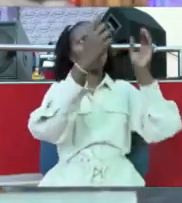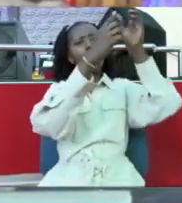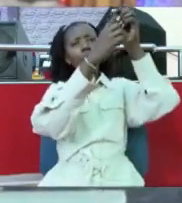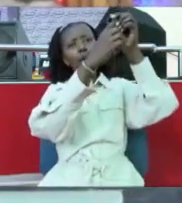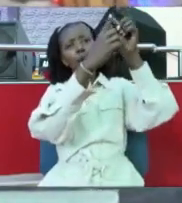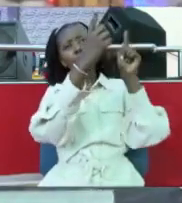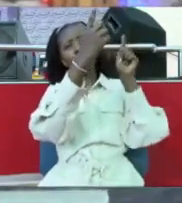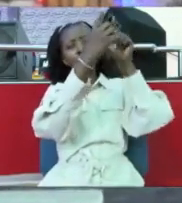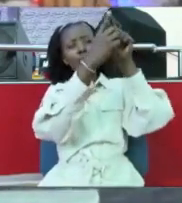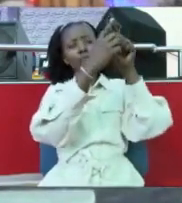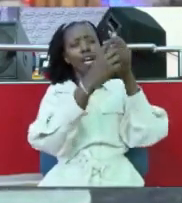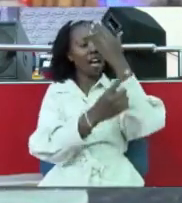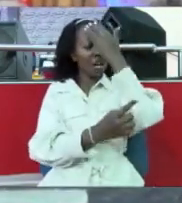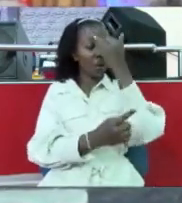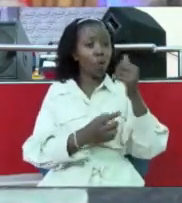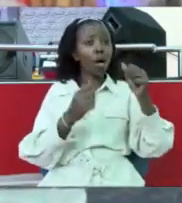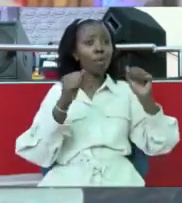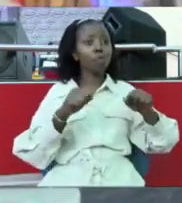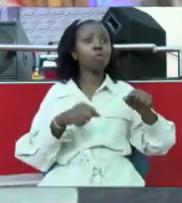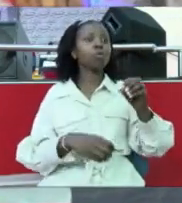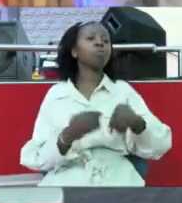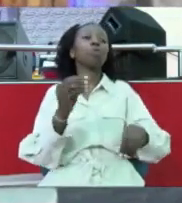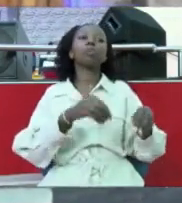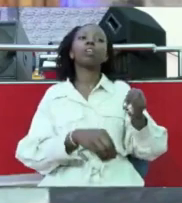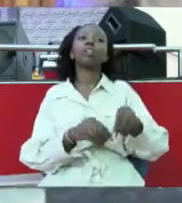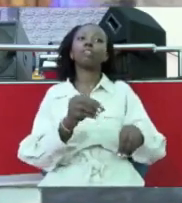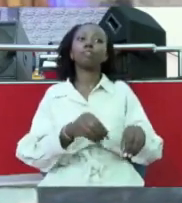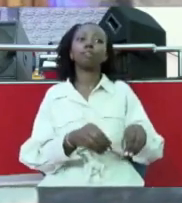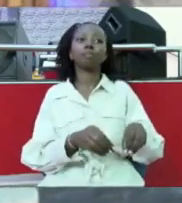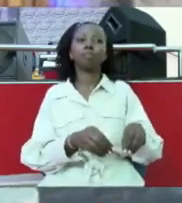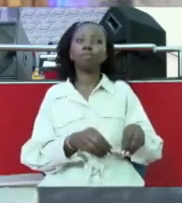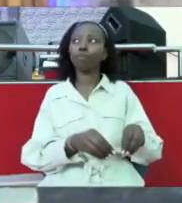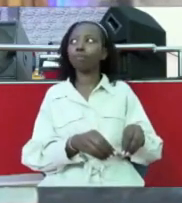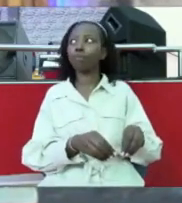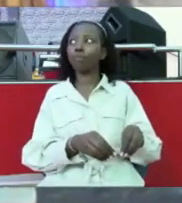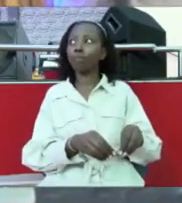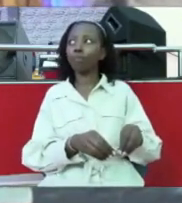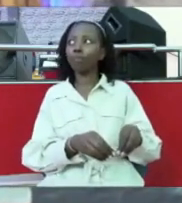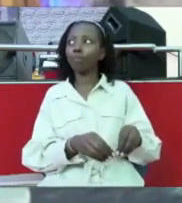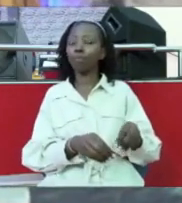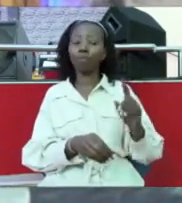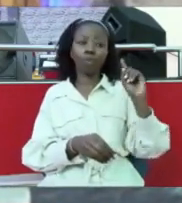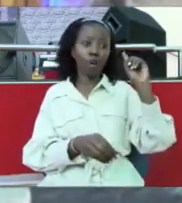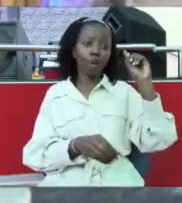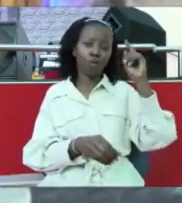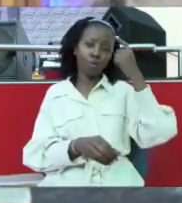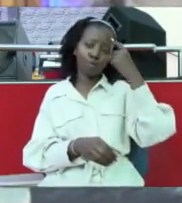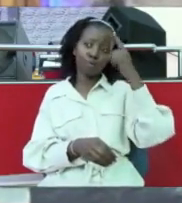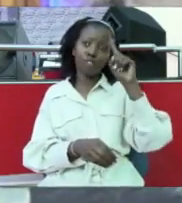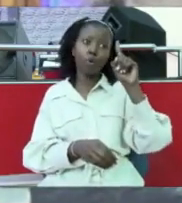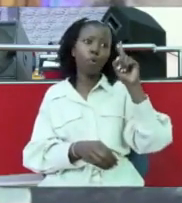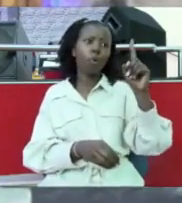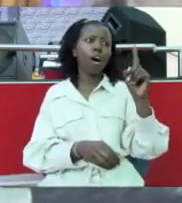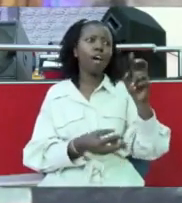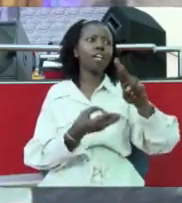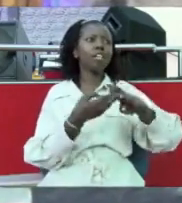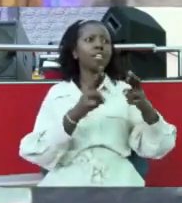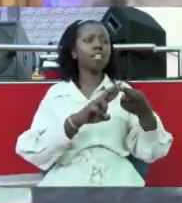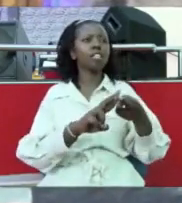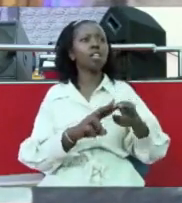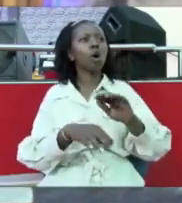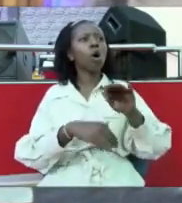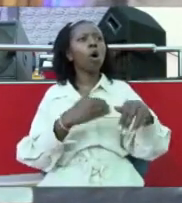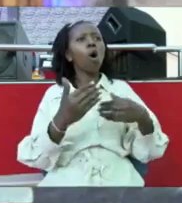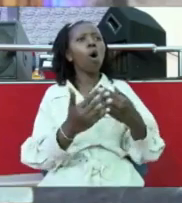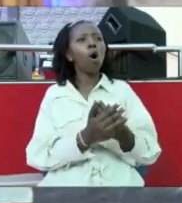And why they should give. For this particular reason, all of us and our giving is tied